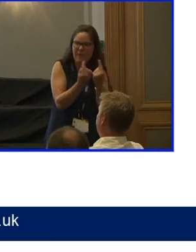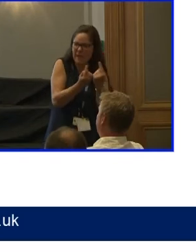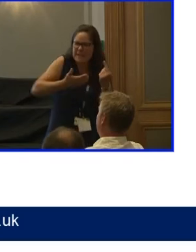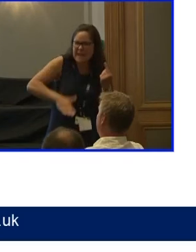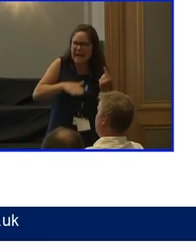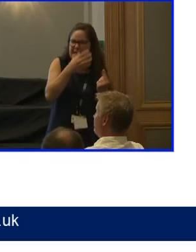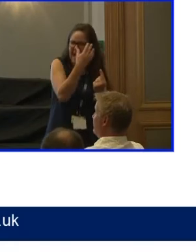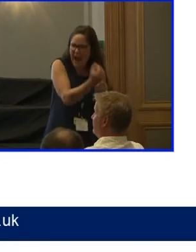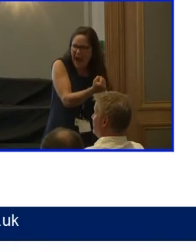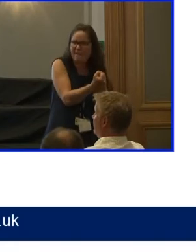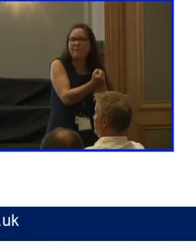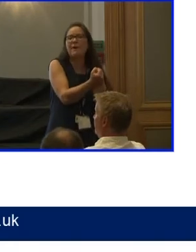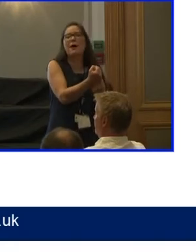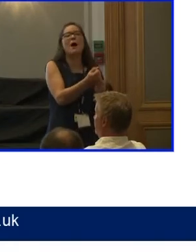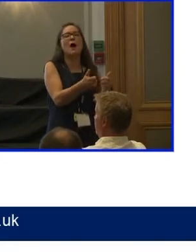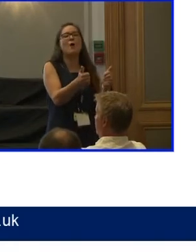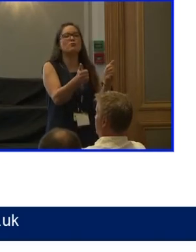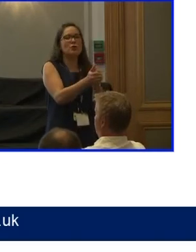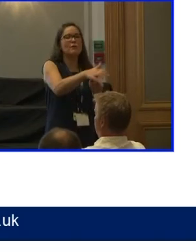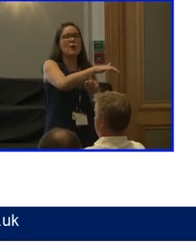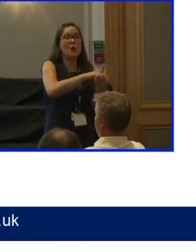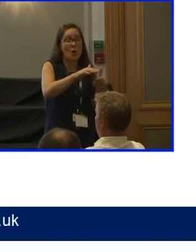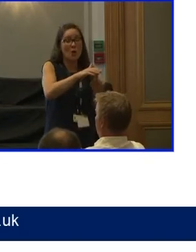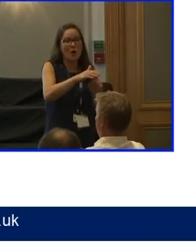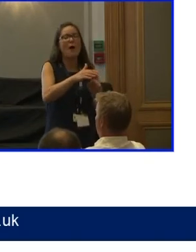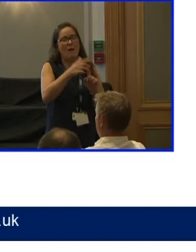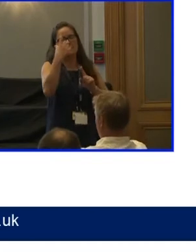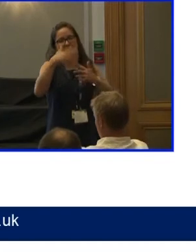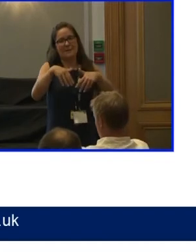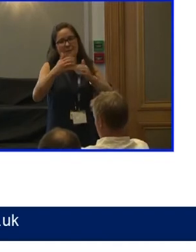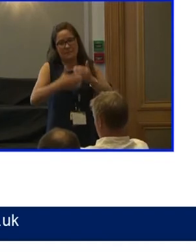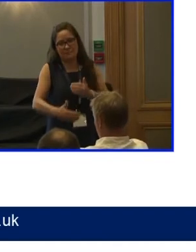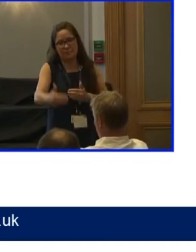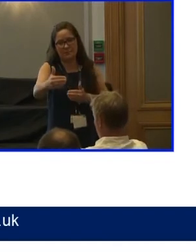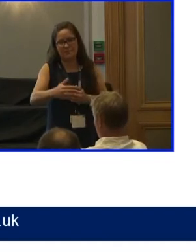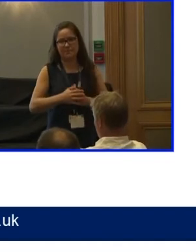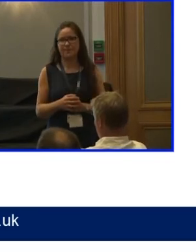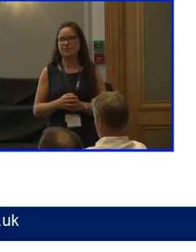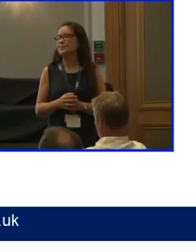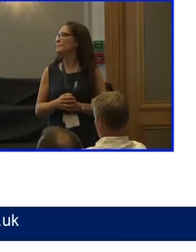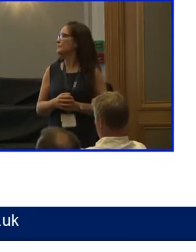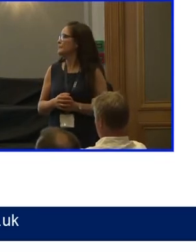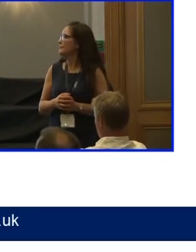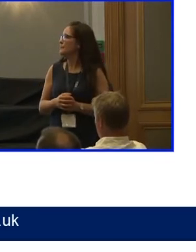once those local approvals have been made can recruitment actually start. It's important to point out here as well that for